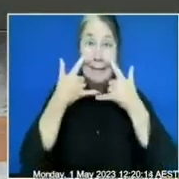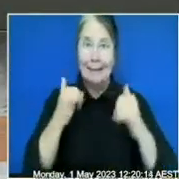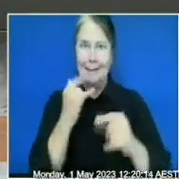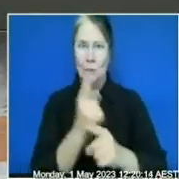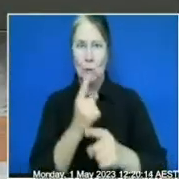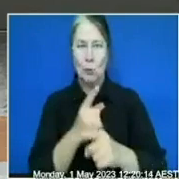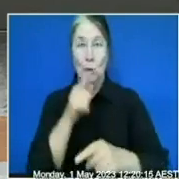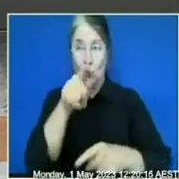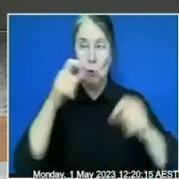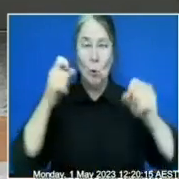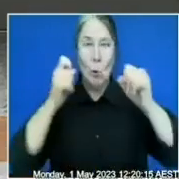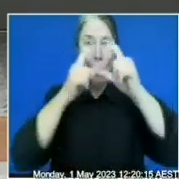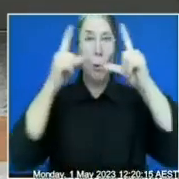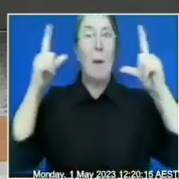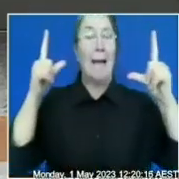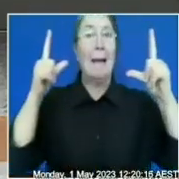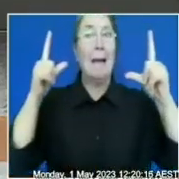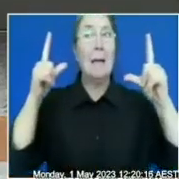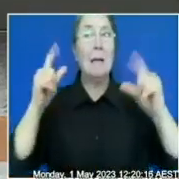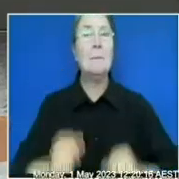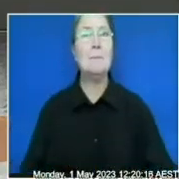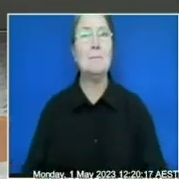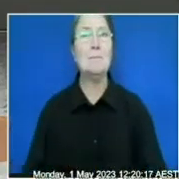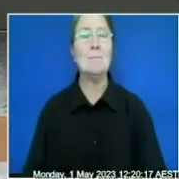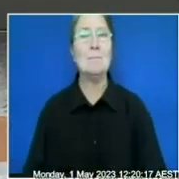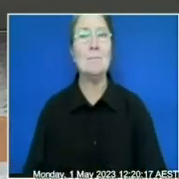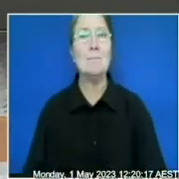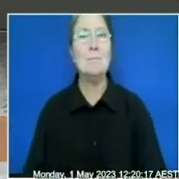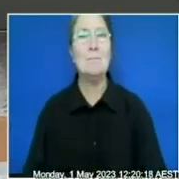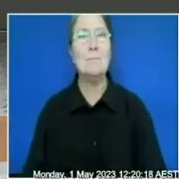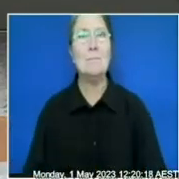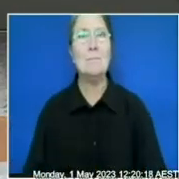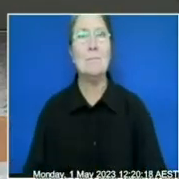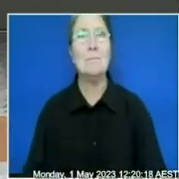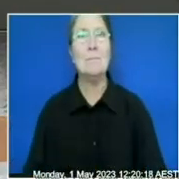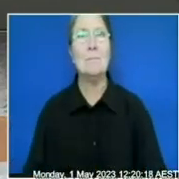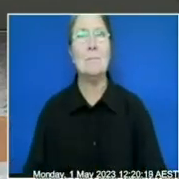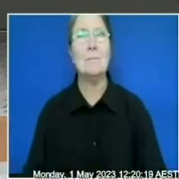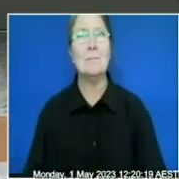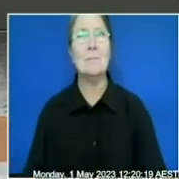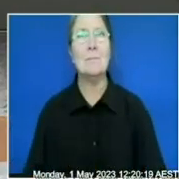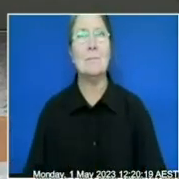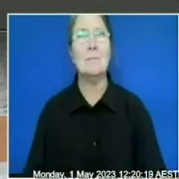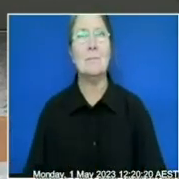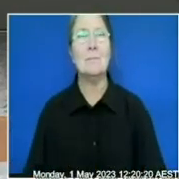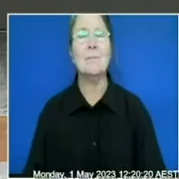I just had a word from solicitor assisting Your Honour that we have received the...